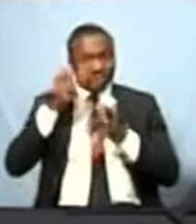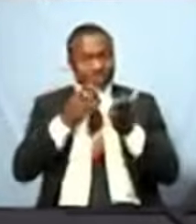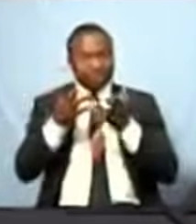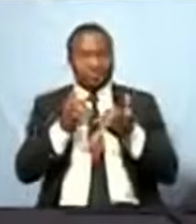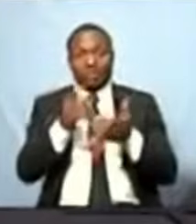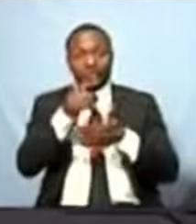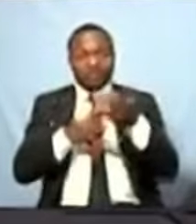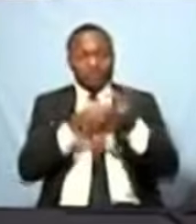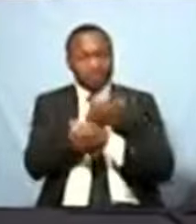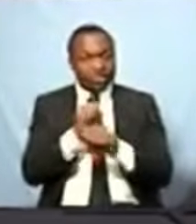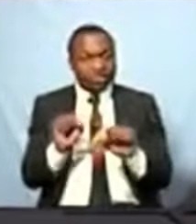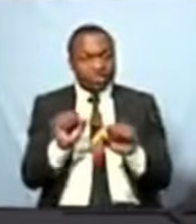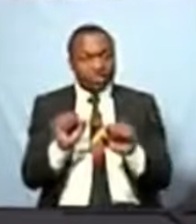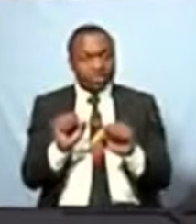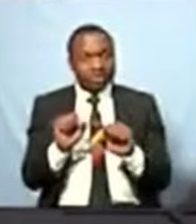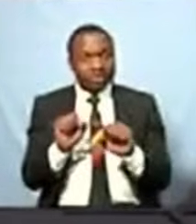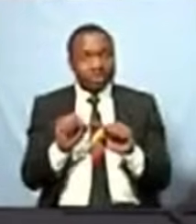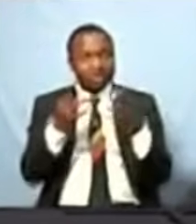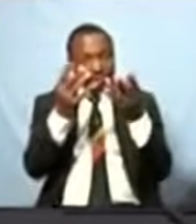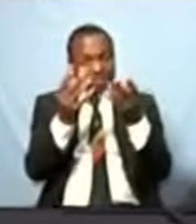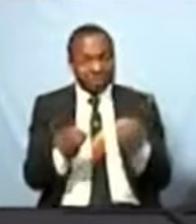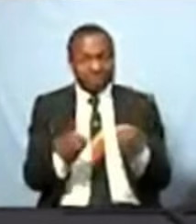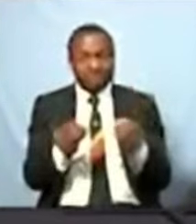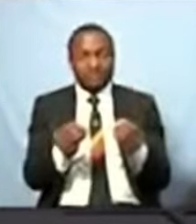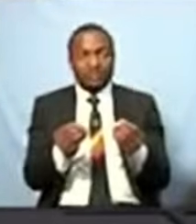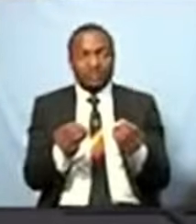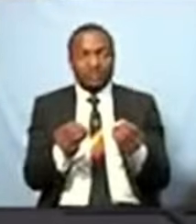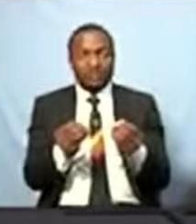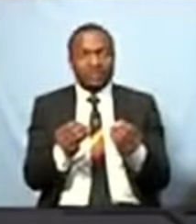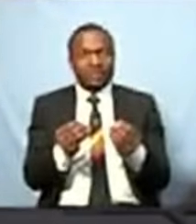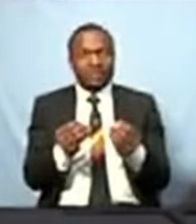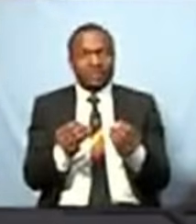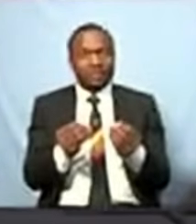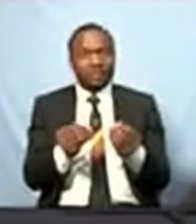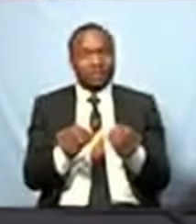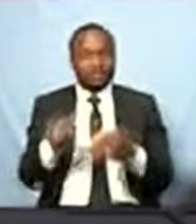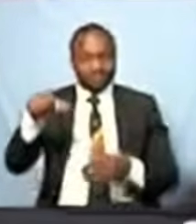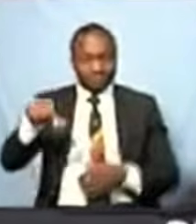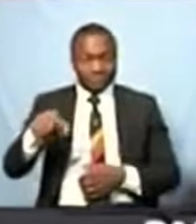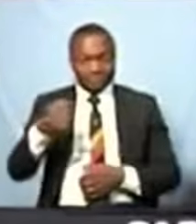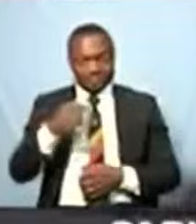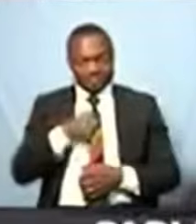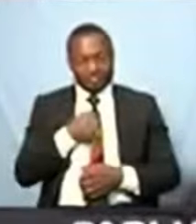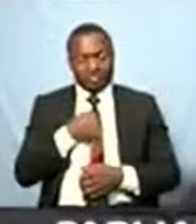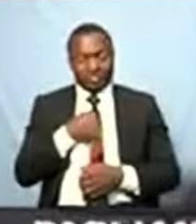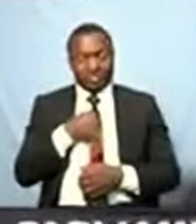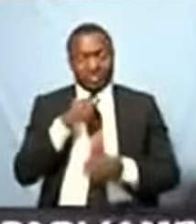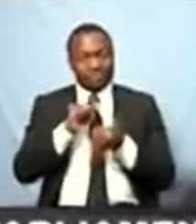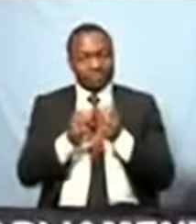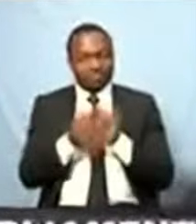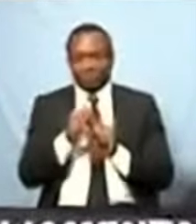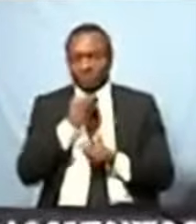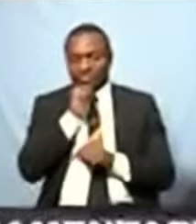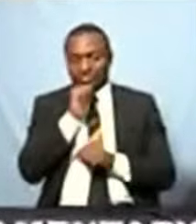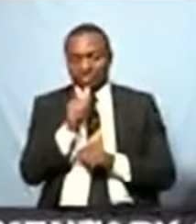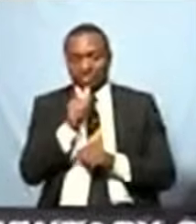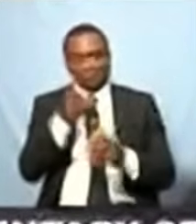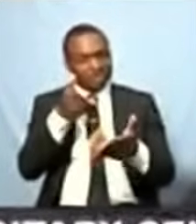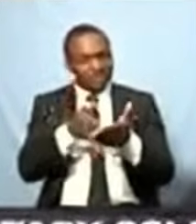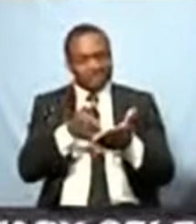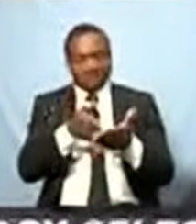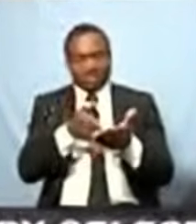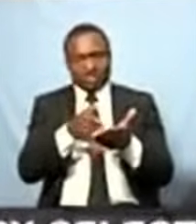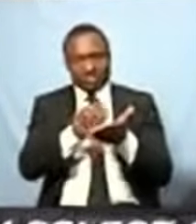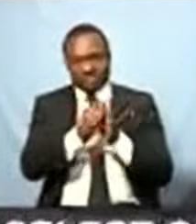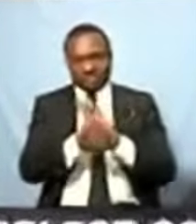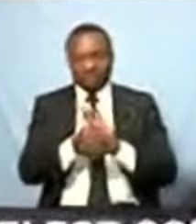the panacea lie in diluting the requirements? For me, Chairperson, the fundamental problem does not lie in this article,